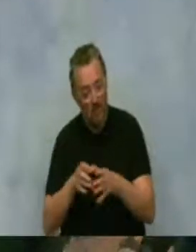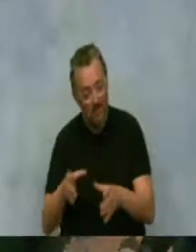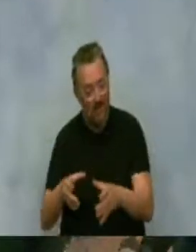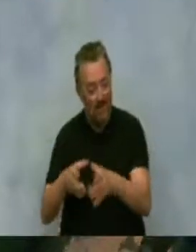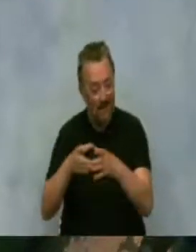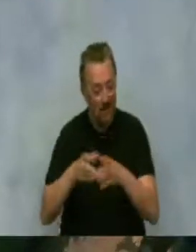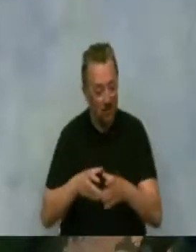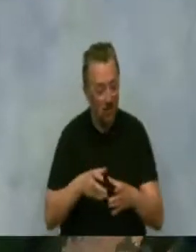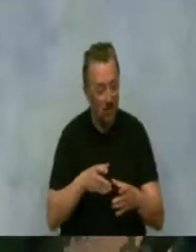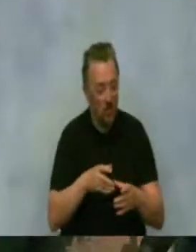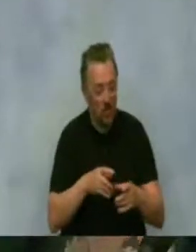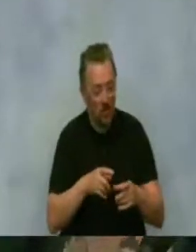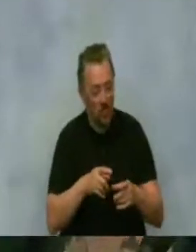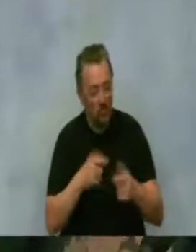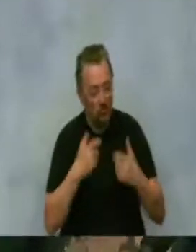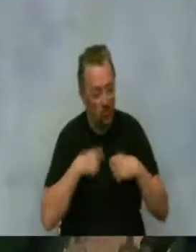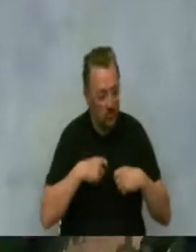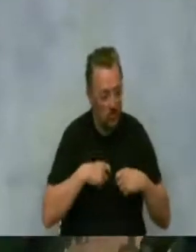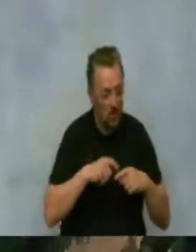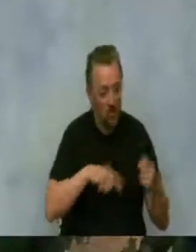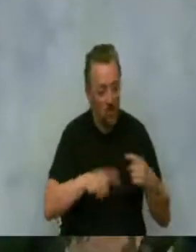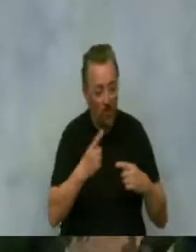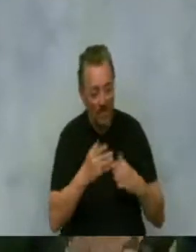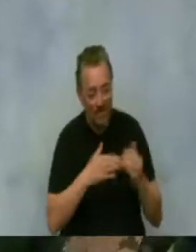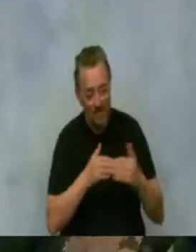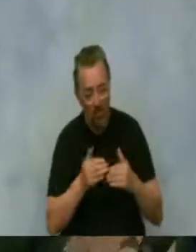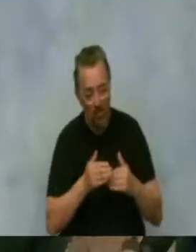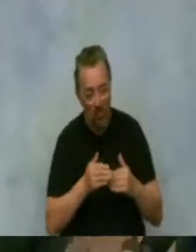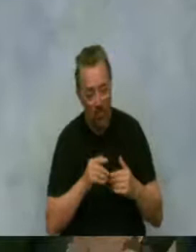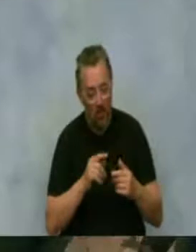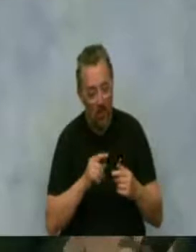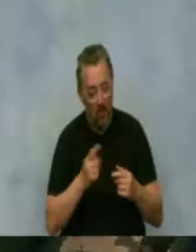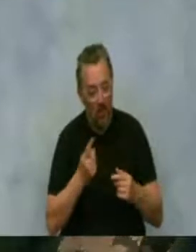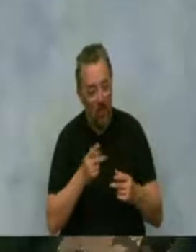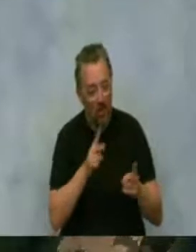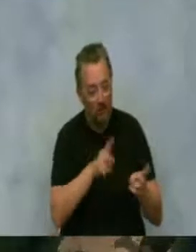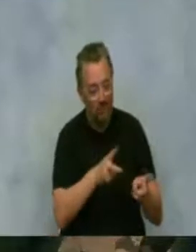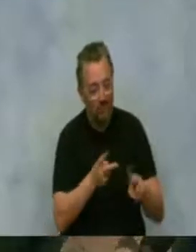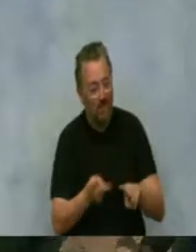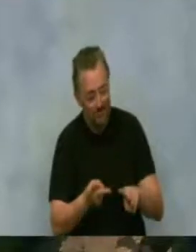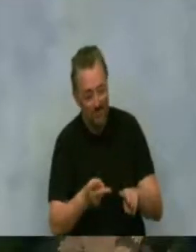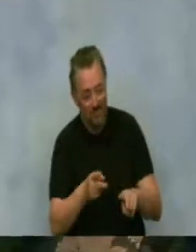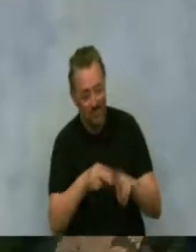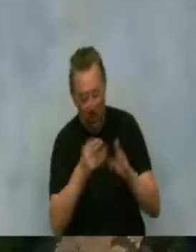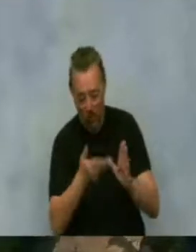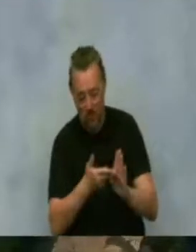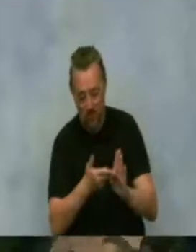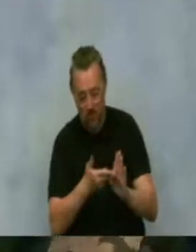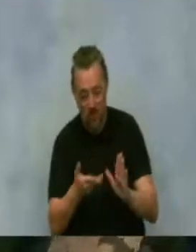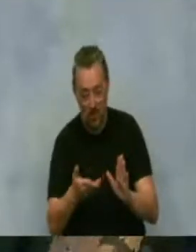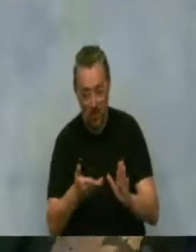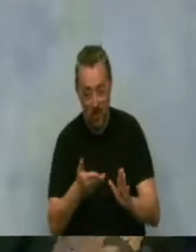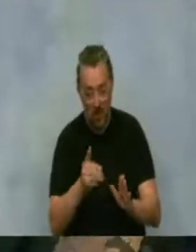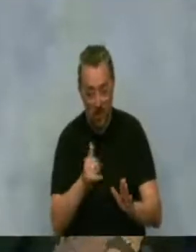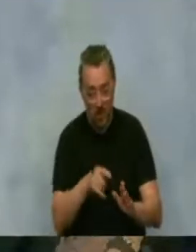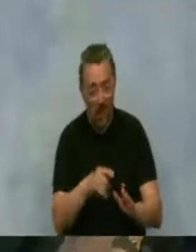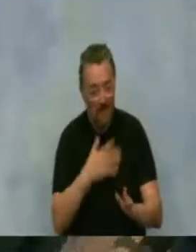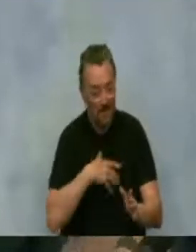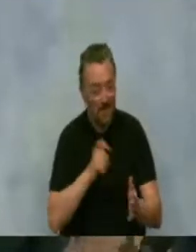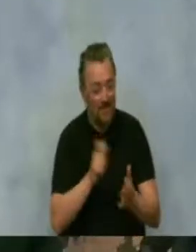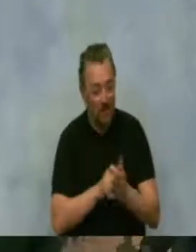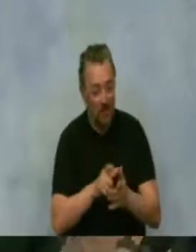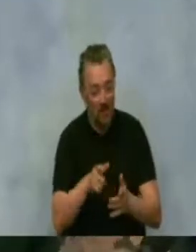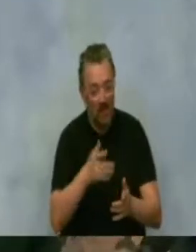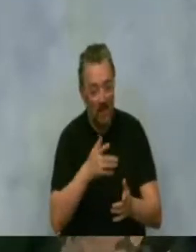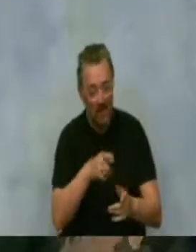estate agents, the solicitors who are dealing with executories, and there's perhaps a property to be sold. I think they need to be